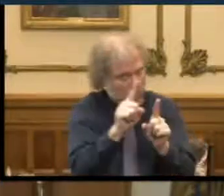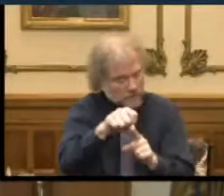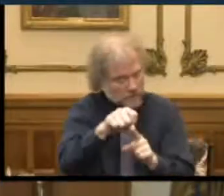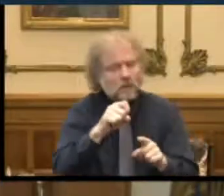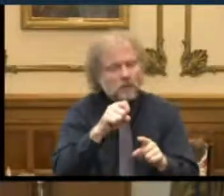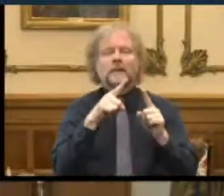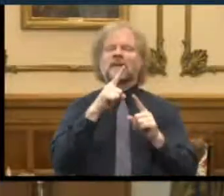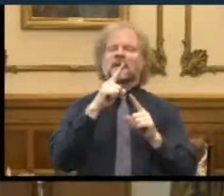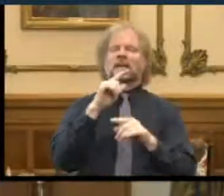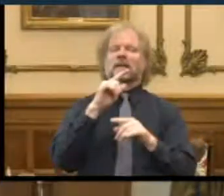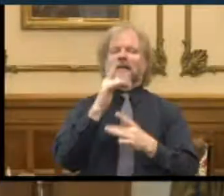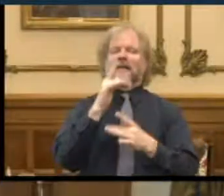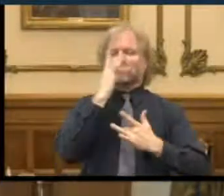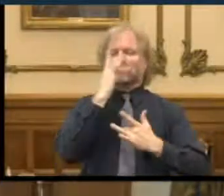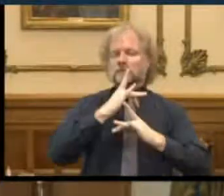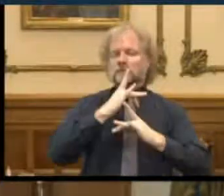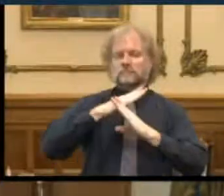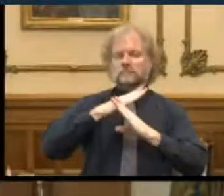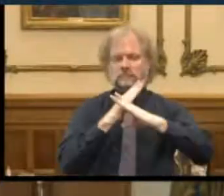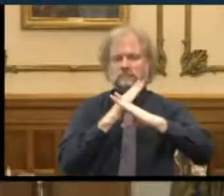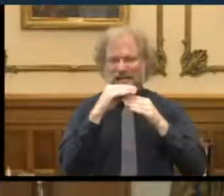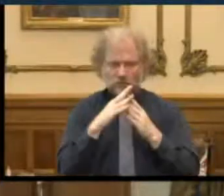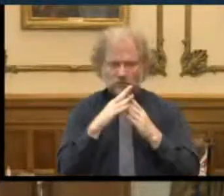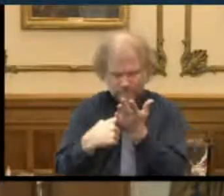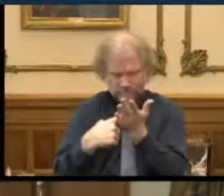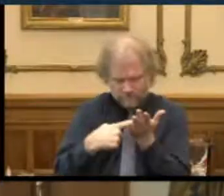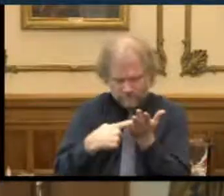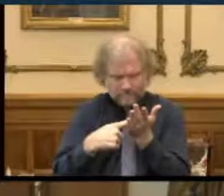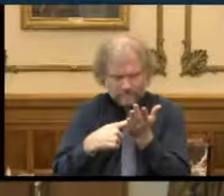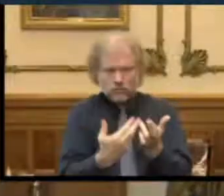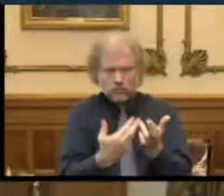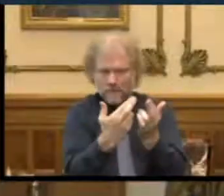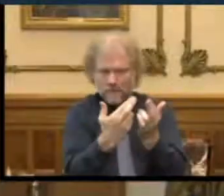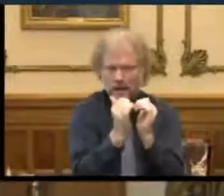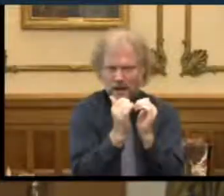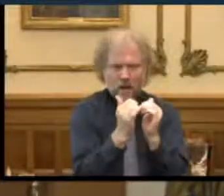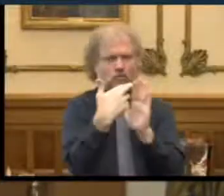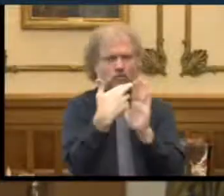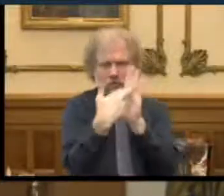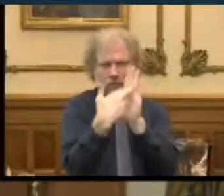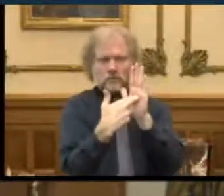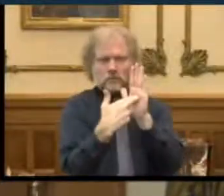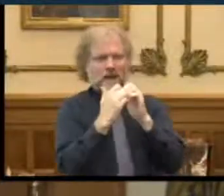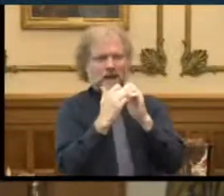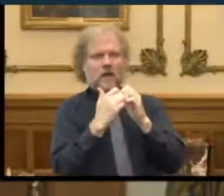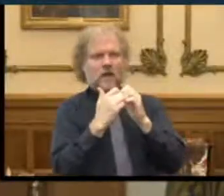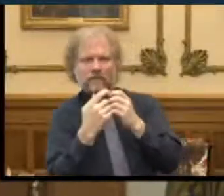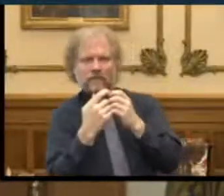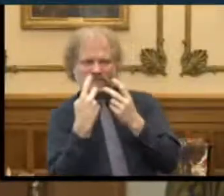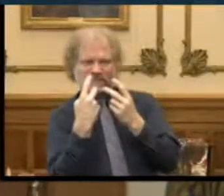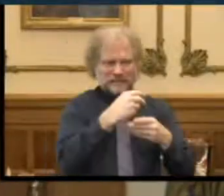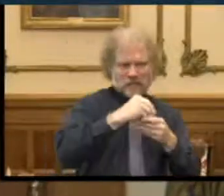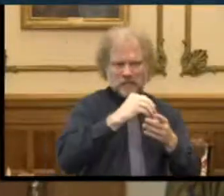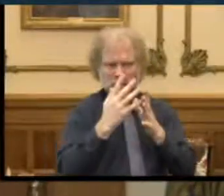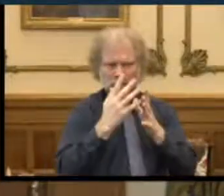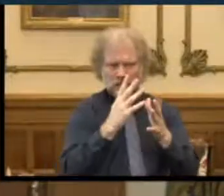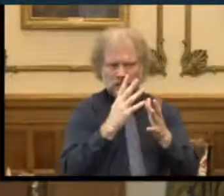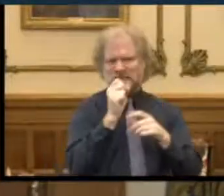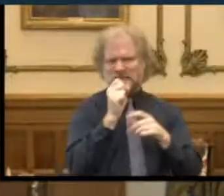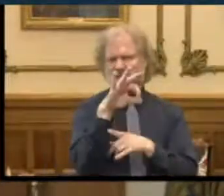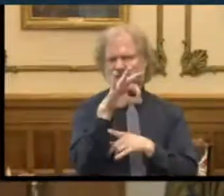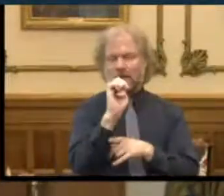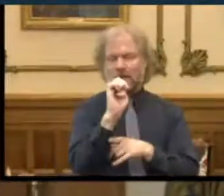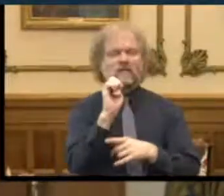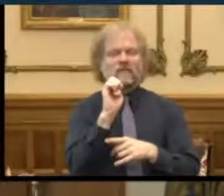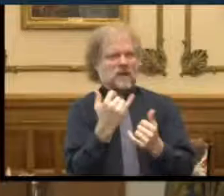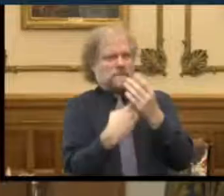infection prevention leaders to help us develop recommendations and regulations around how they can do that in a safe manner. So both of those are out there